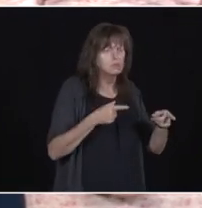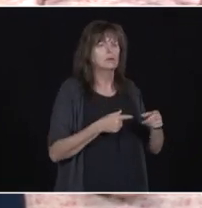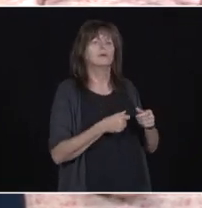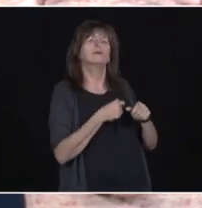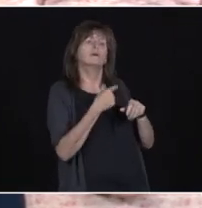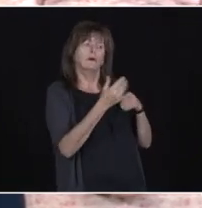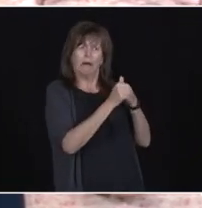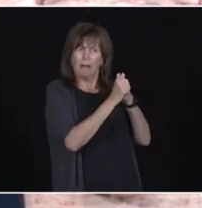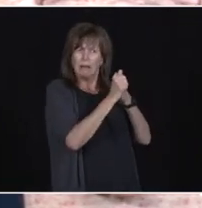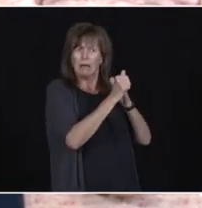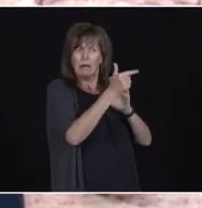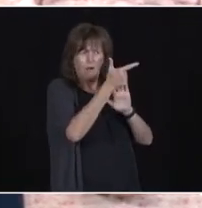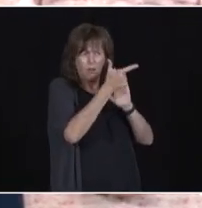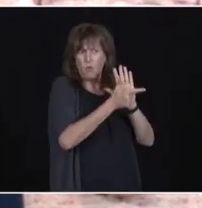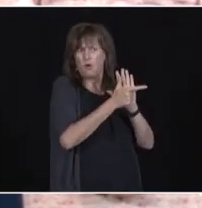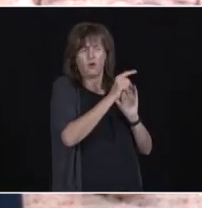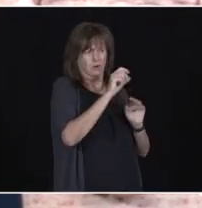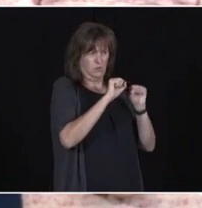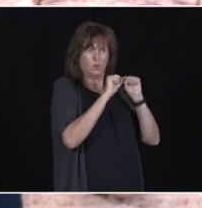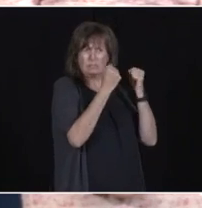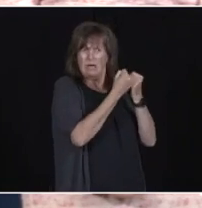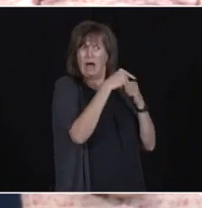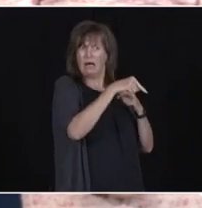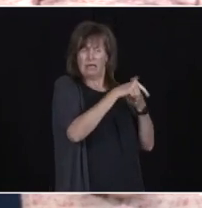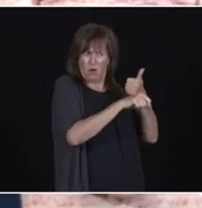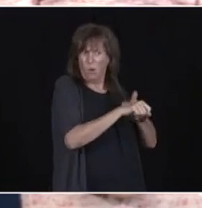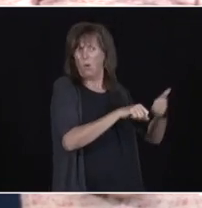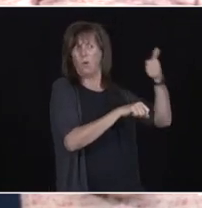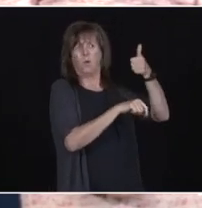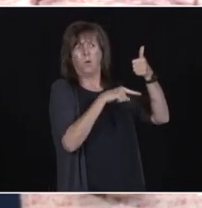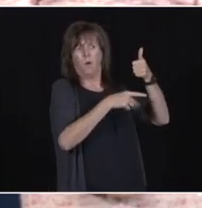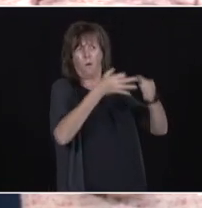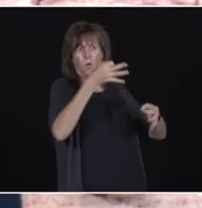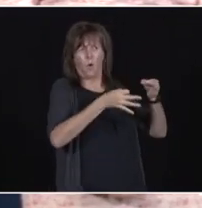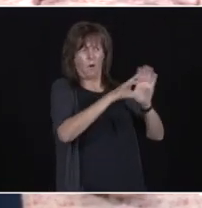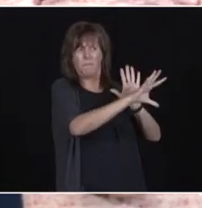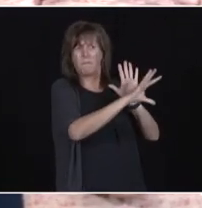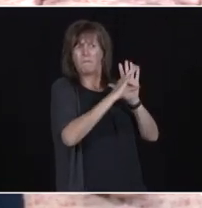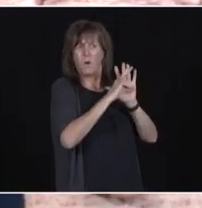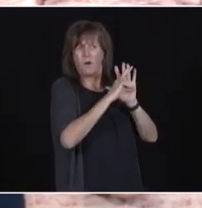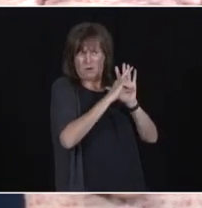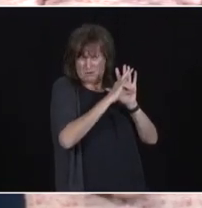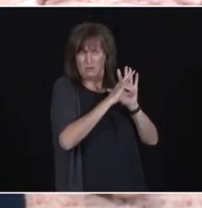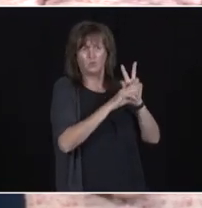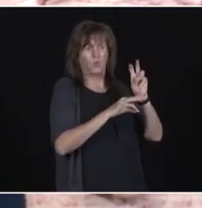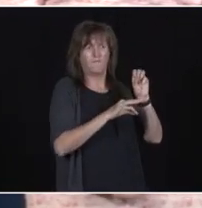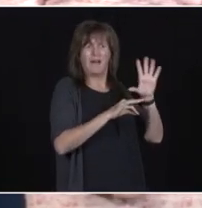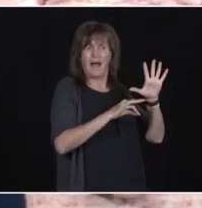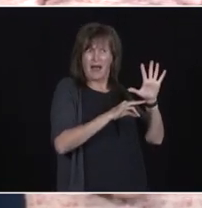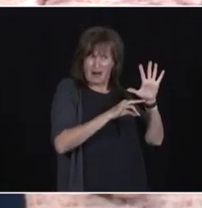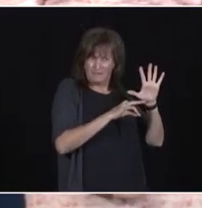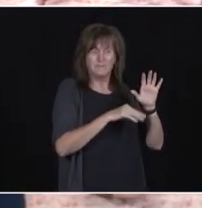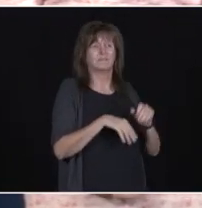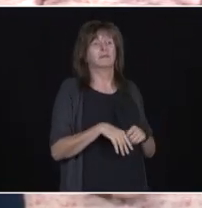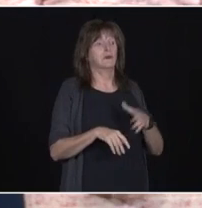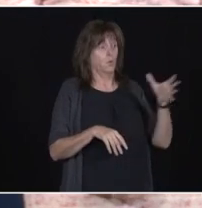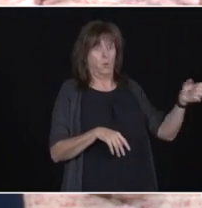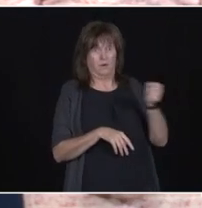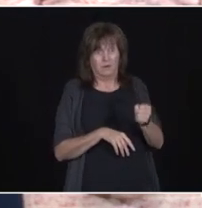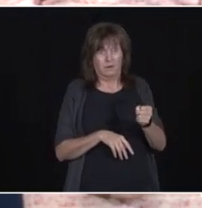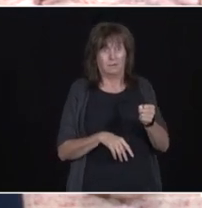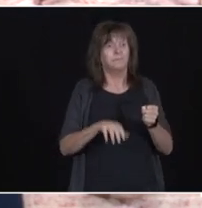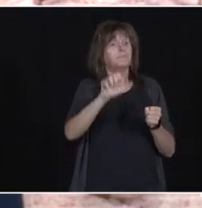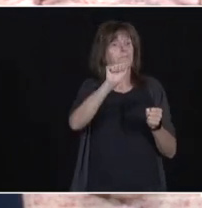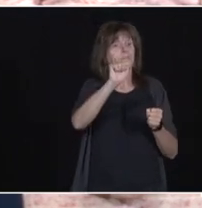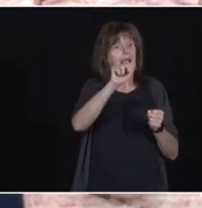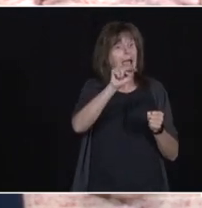Court of Justice in 2005. The other commissioners are Ms. Angela Koch, a former senior executive with the